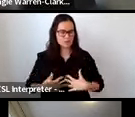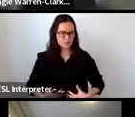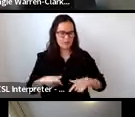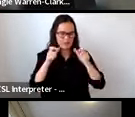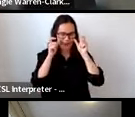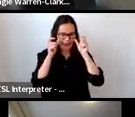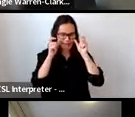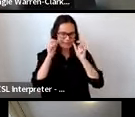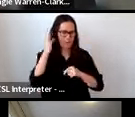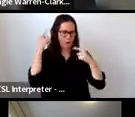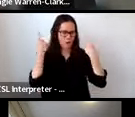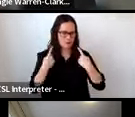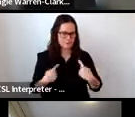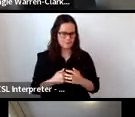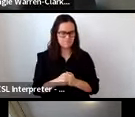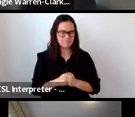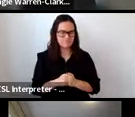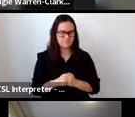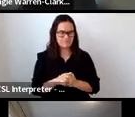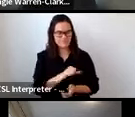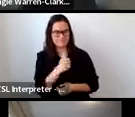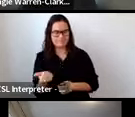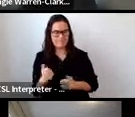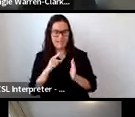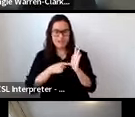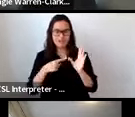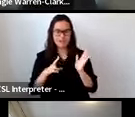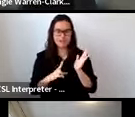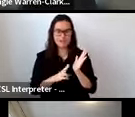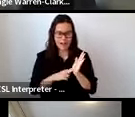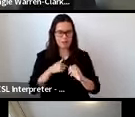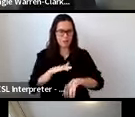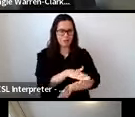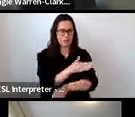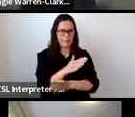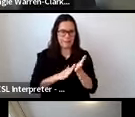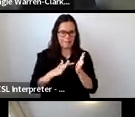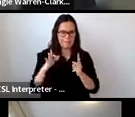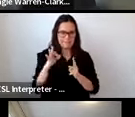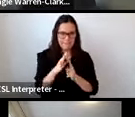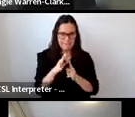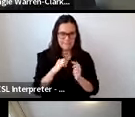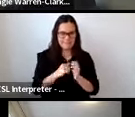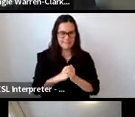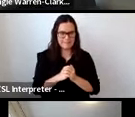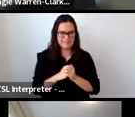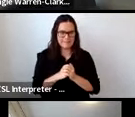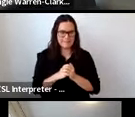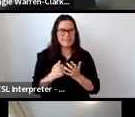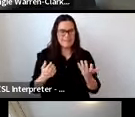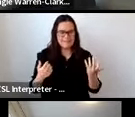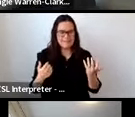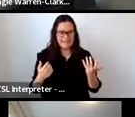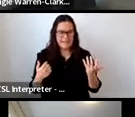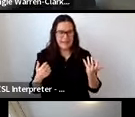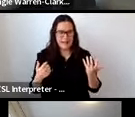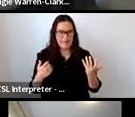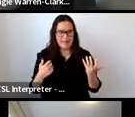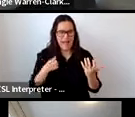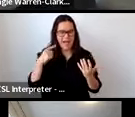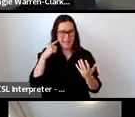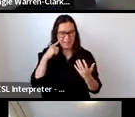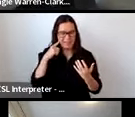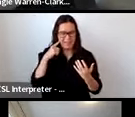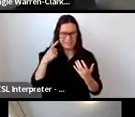Kia ora koutou, I'm Jan Logie, I'm Green Party MP, and my description sounds like a looky-likey for Emily